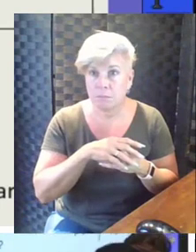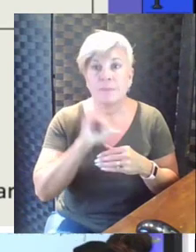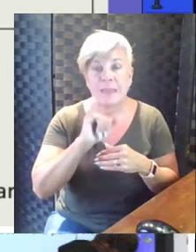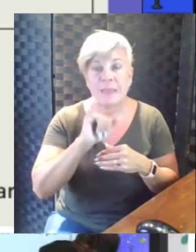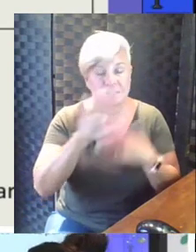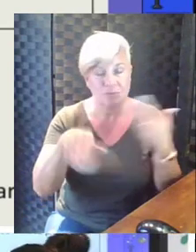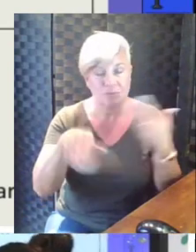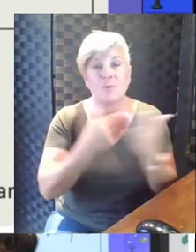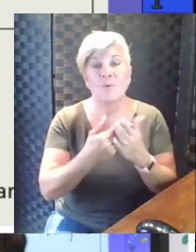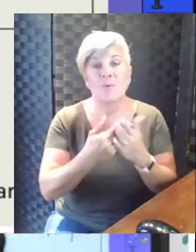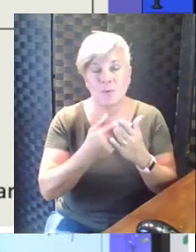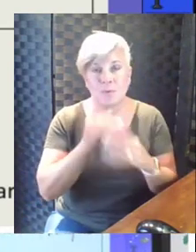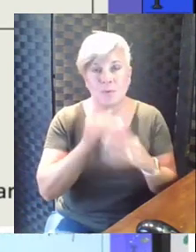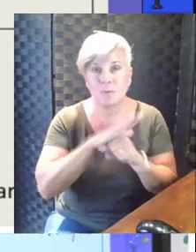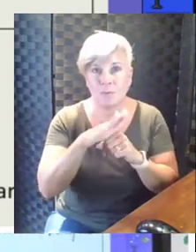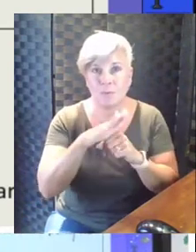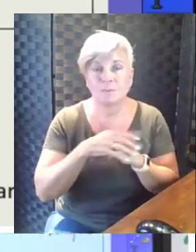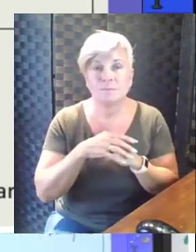That's the whole.